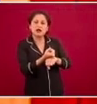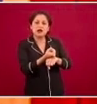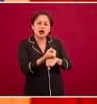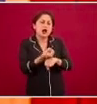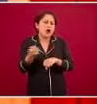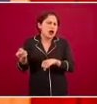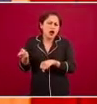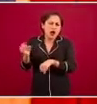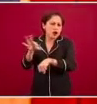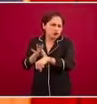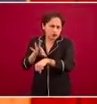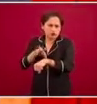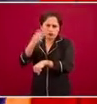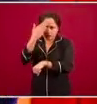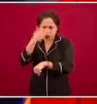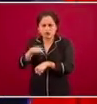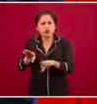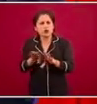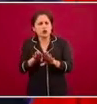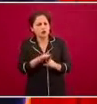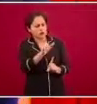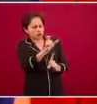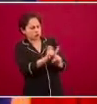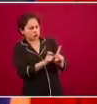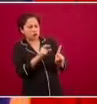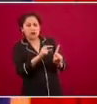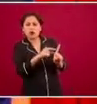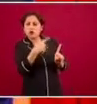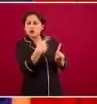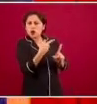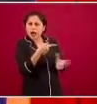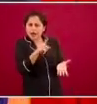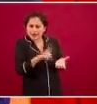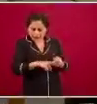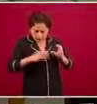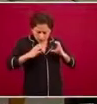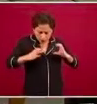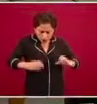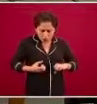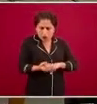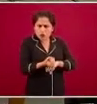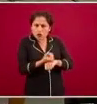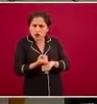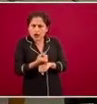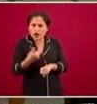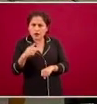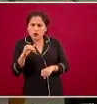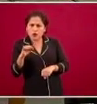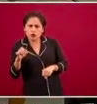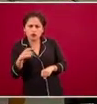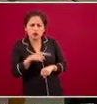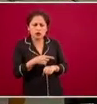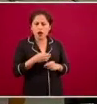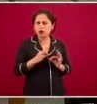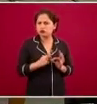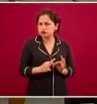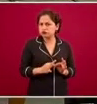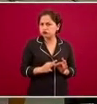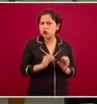it's widely used in medicine. So if you want to know the levels of hemoglobin present in a person,